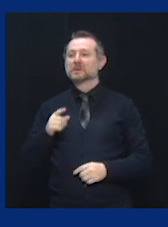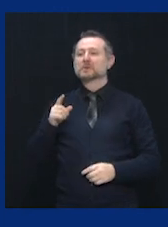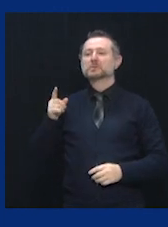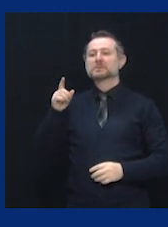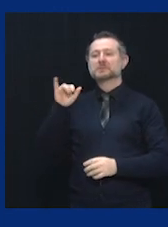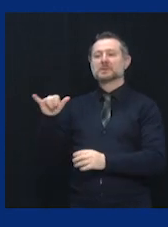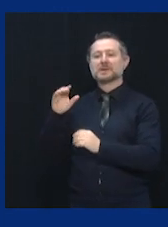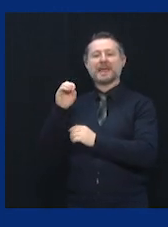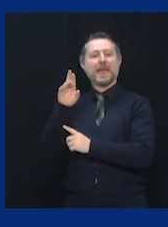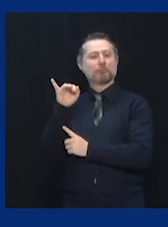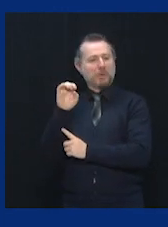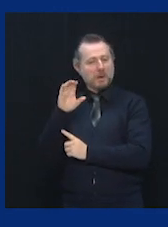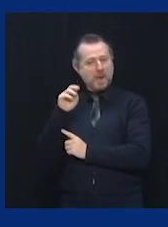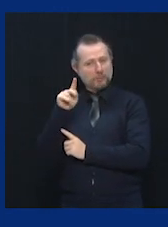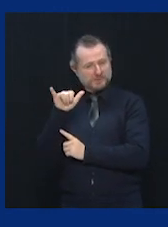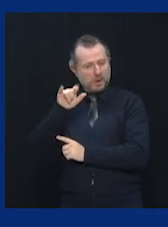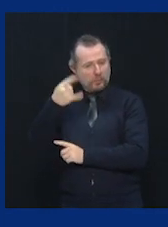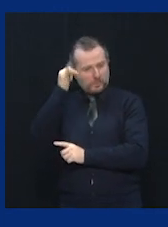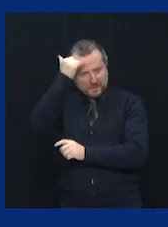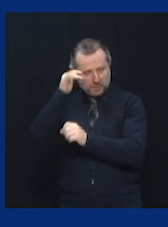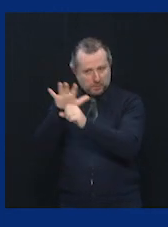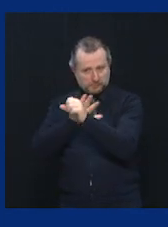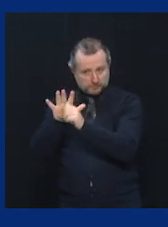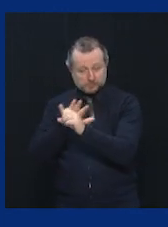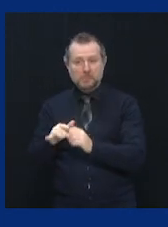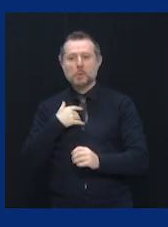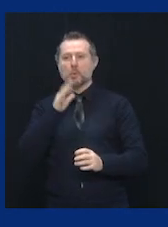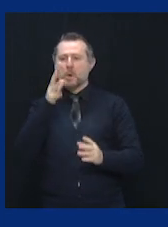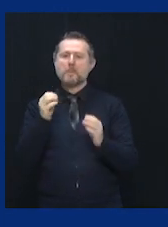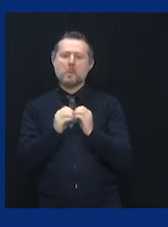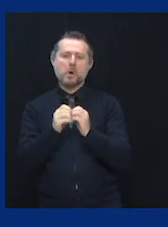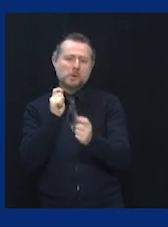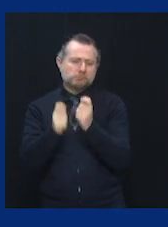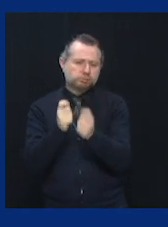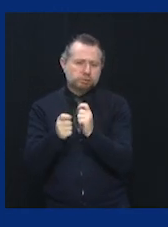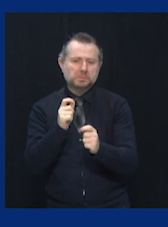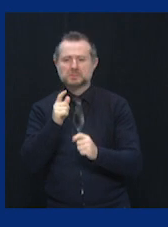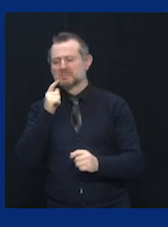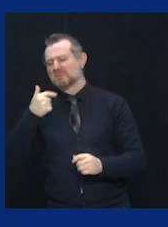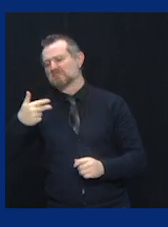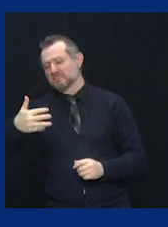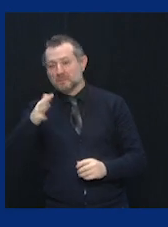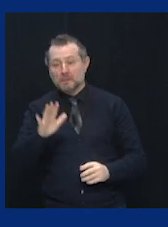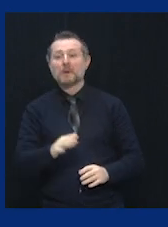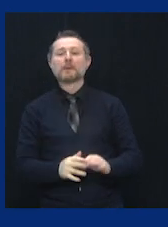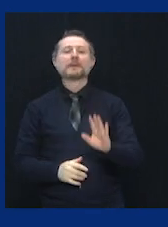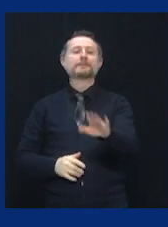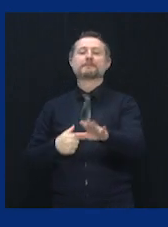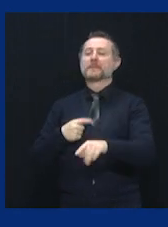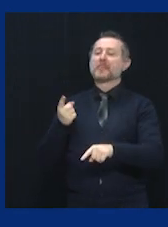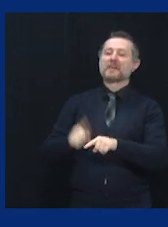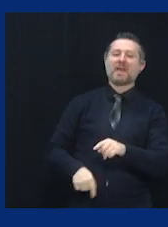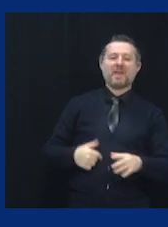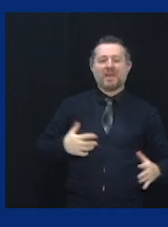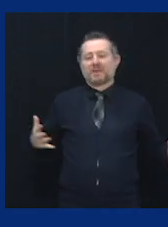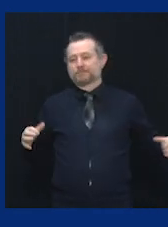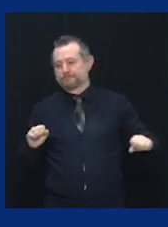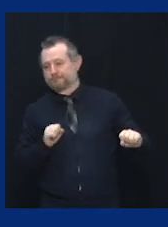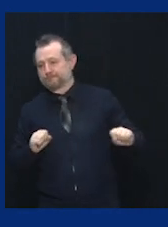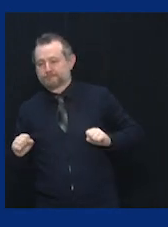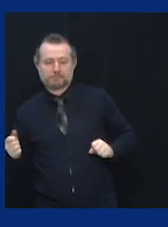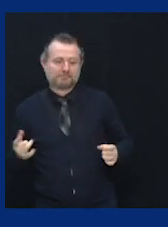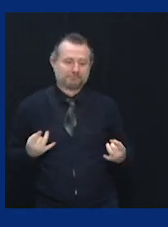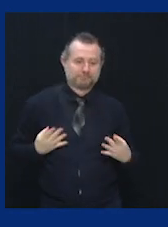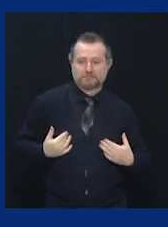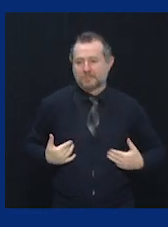more adjustments over the next couple of days. But don't get cocky with COVID. It's a great quote.